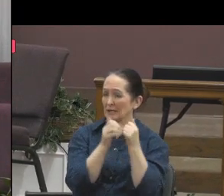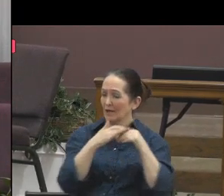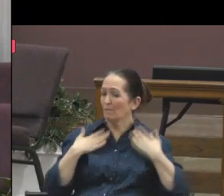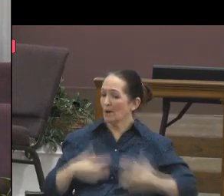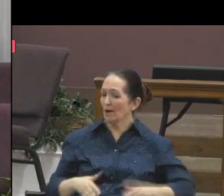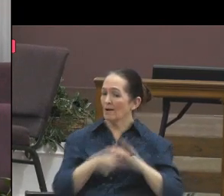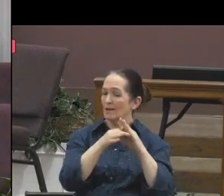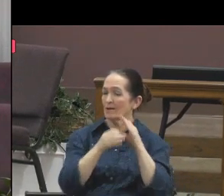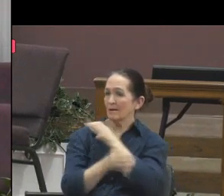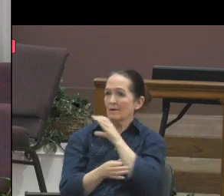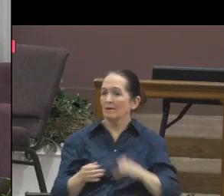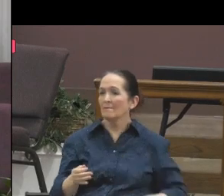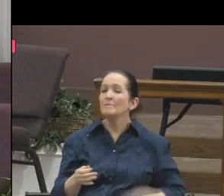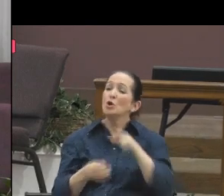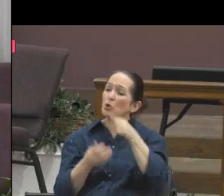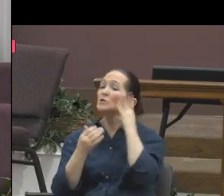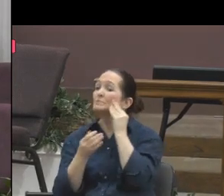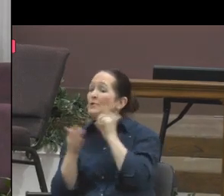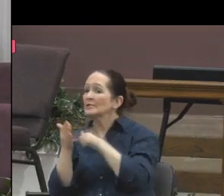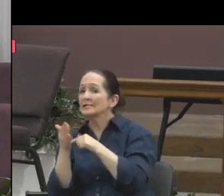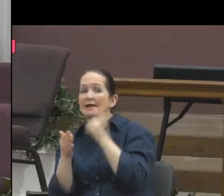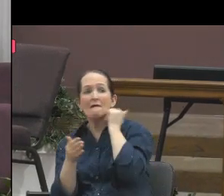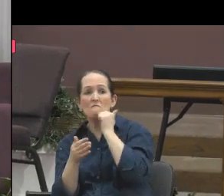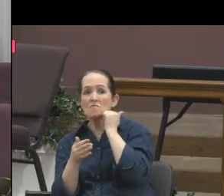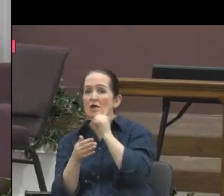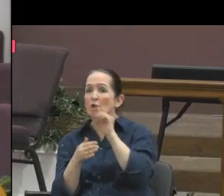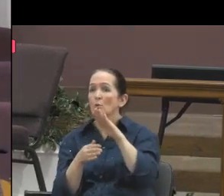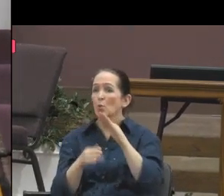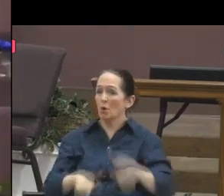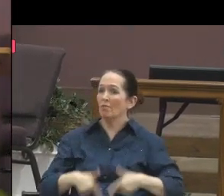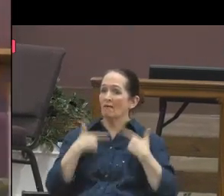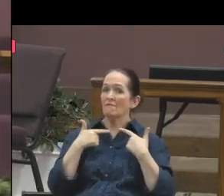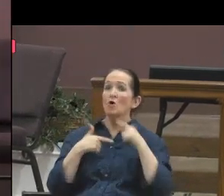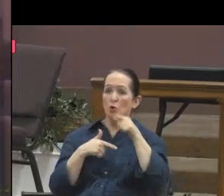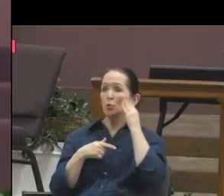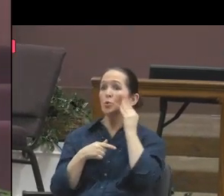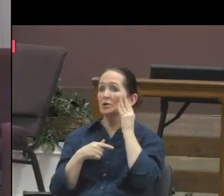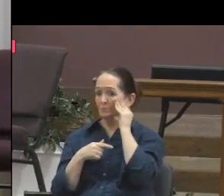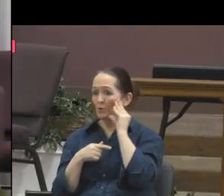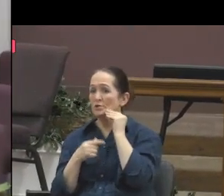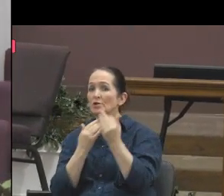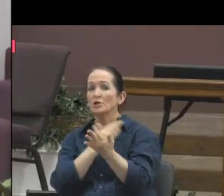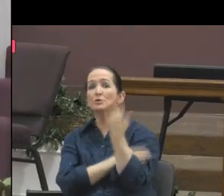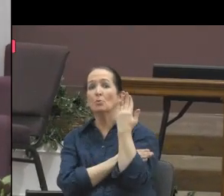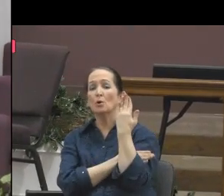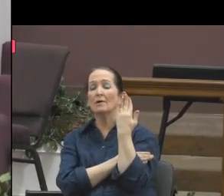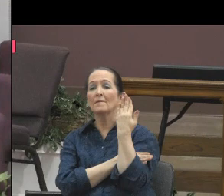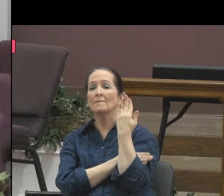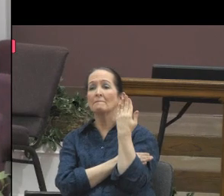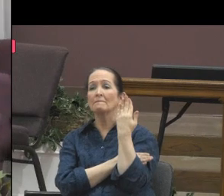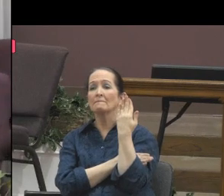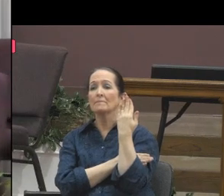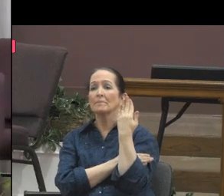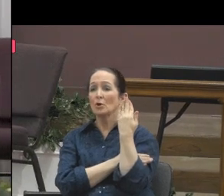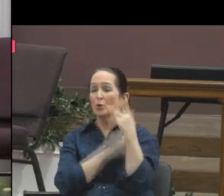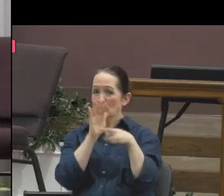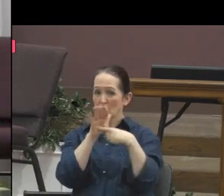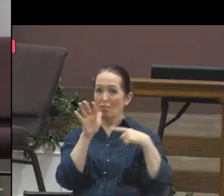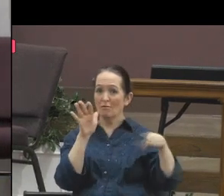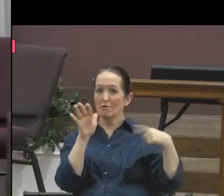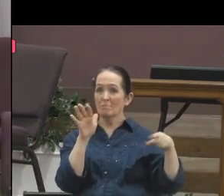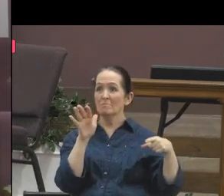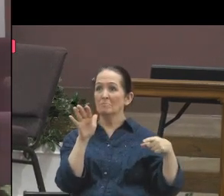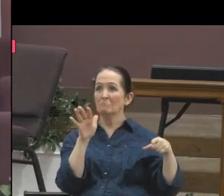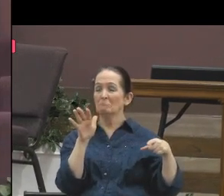Now, you experience this every single day of your life. You experienced it this morning from the time that your alarm went off to